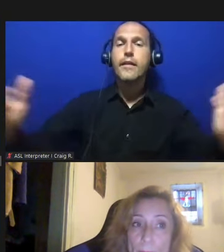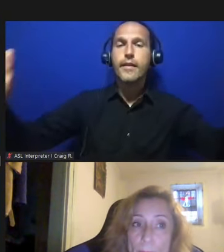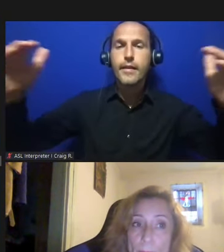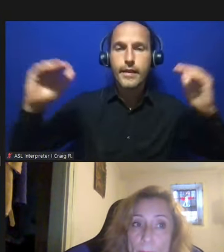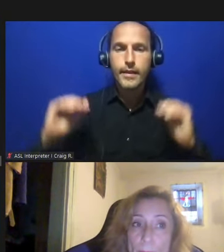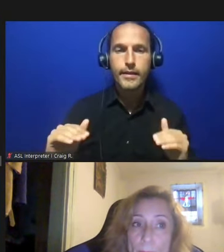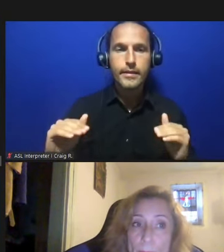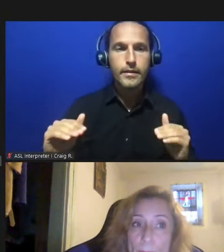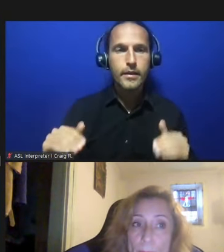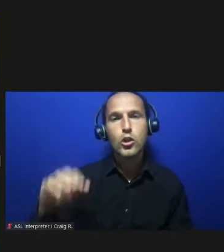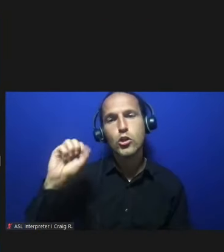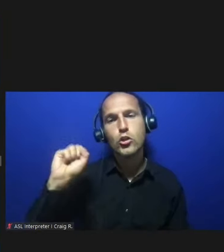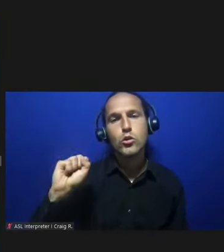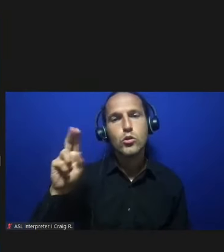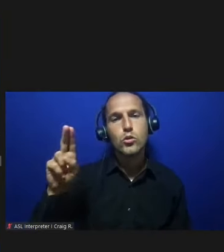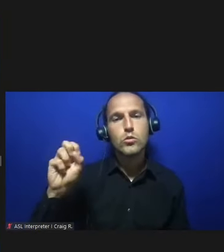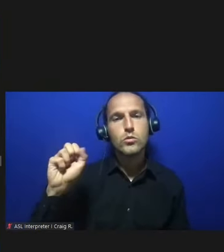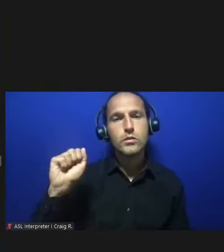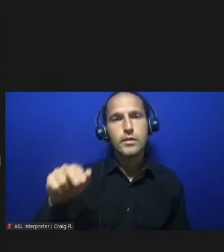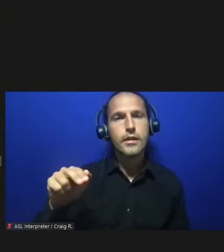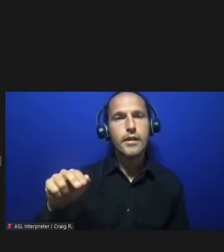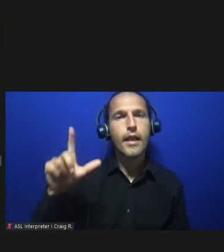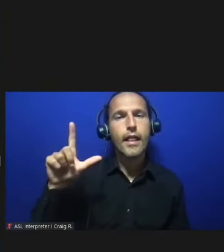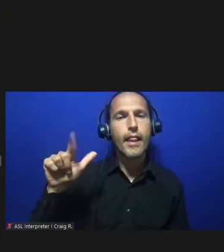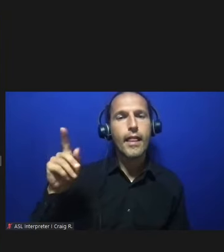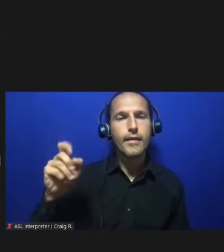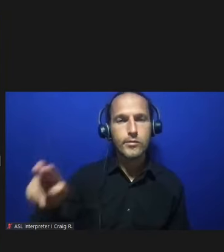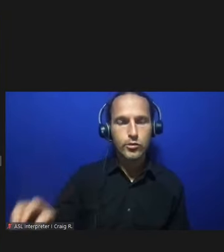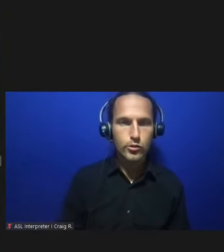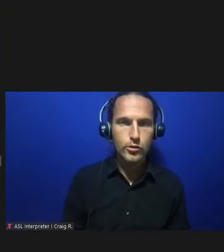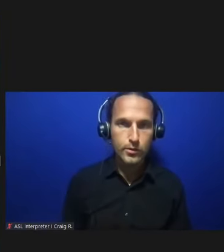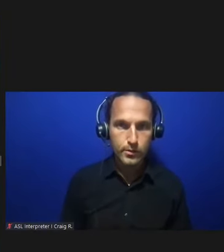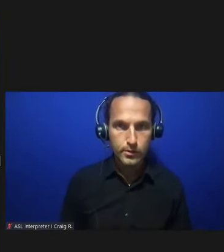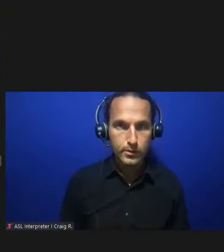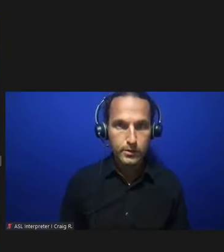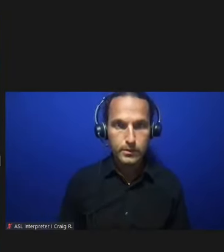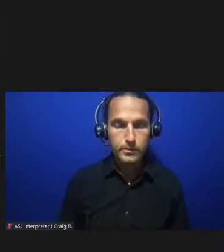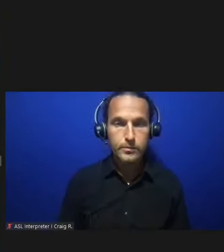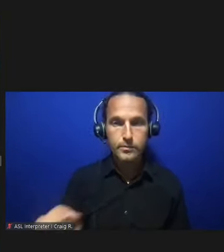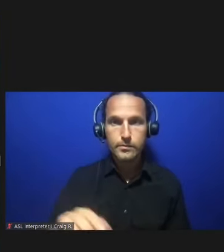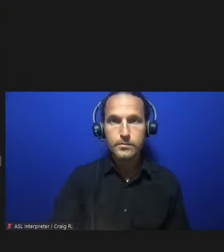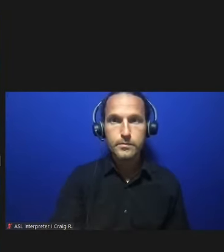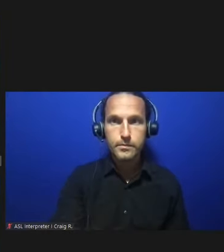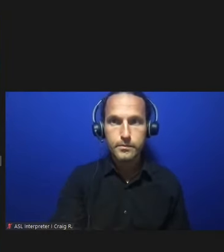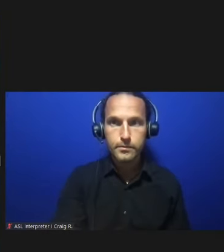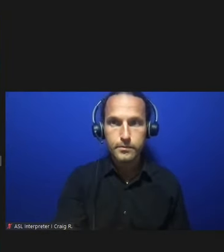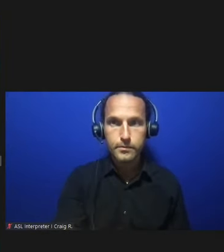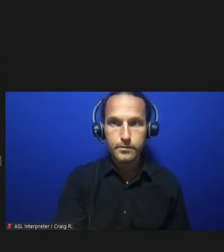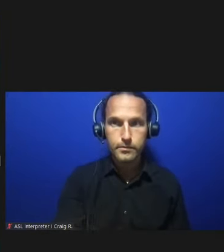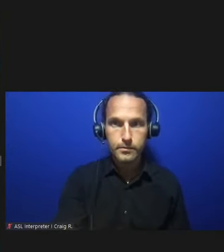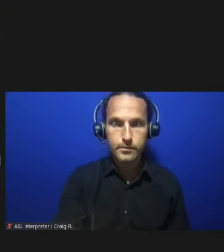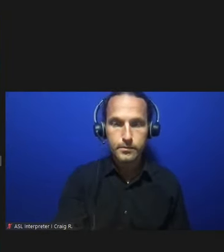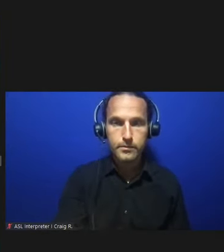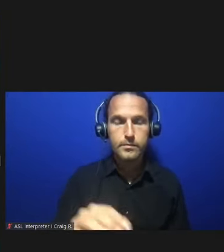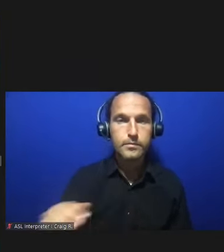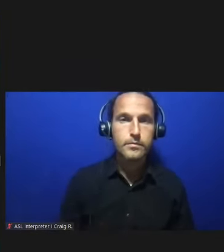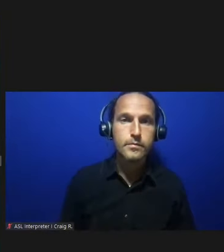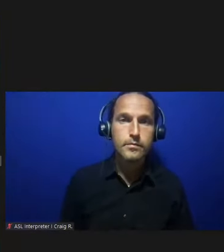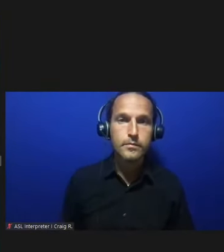speaker is Susan Laser, followed by Anurangan Pegu.